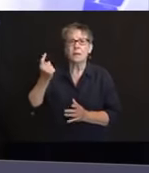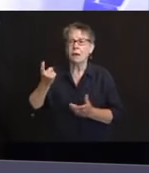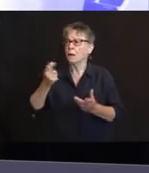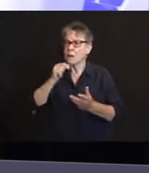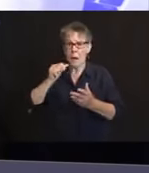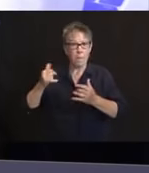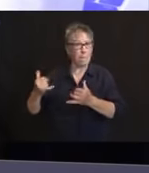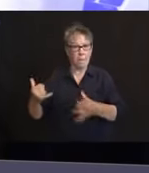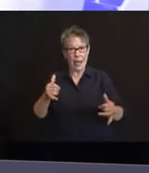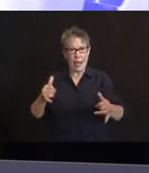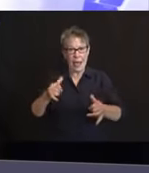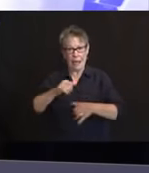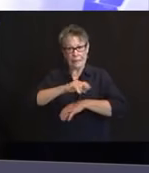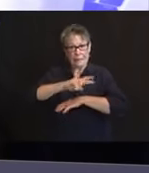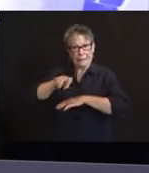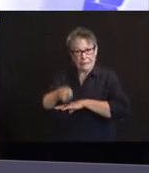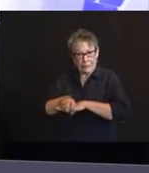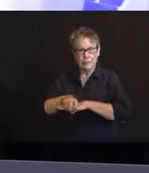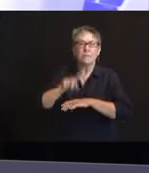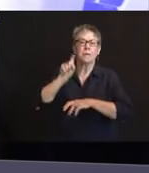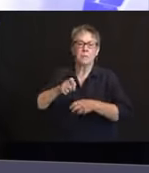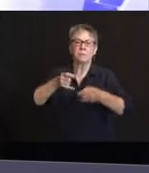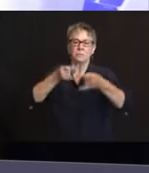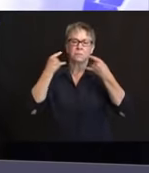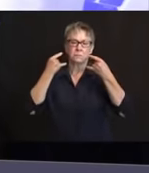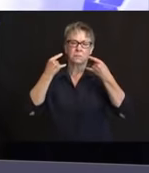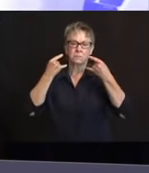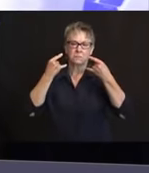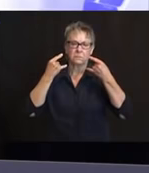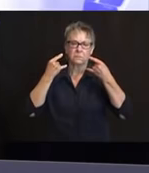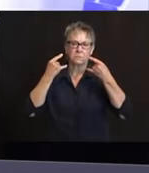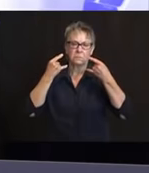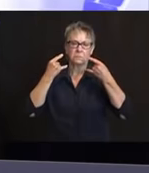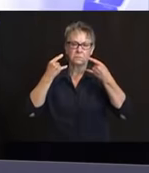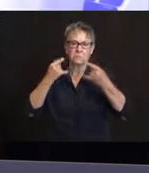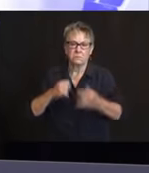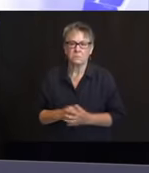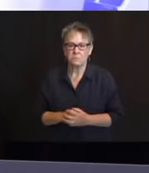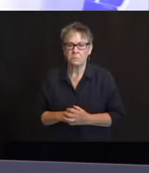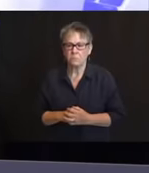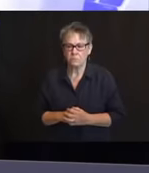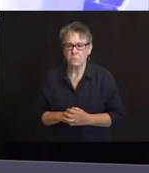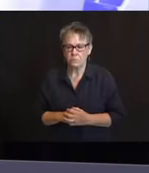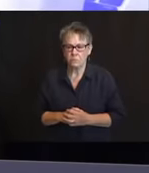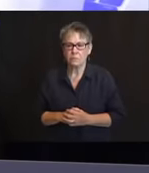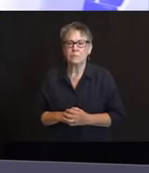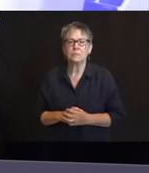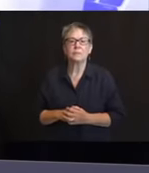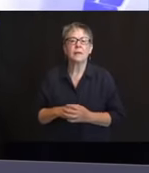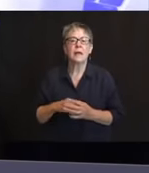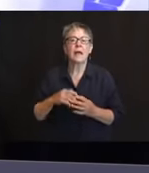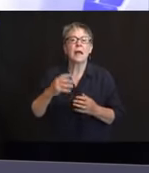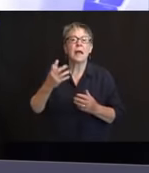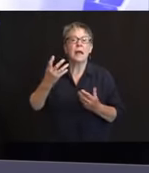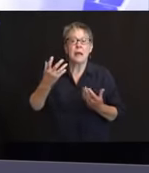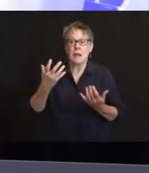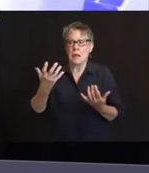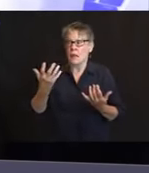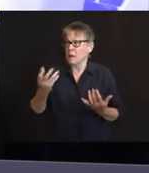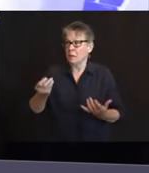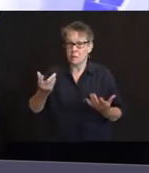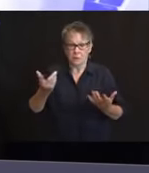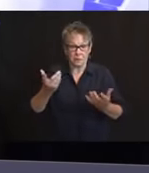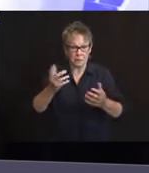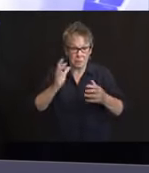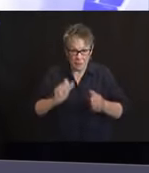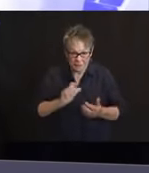and sanitized at the end of each practice, game, and between uses. Athletes are encouraged to bring their own water